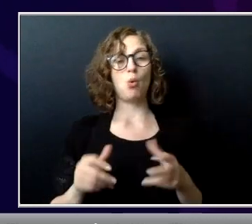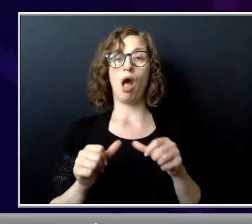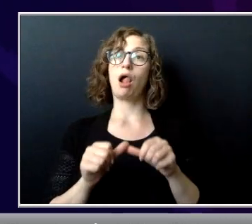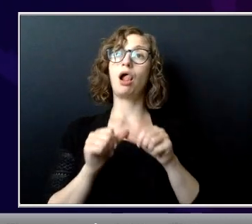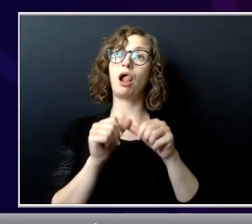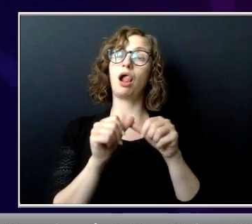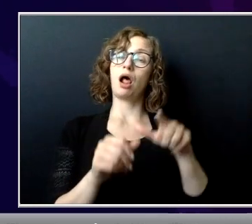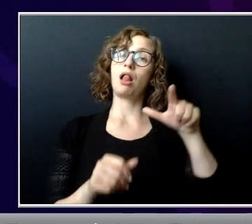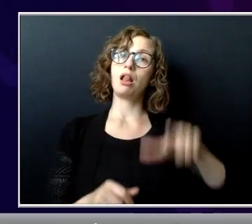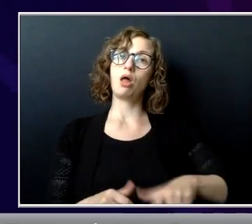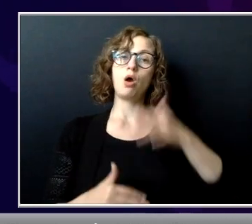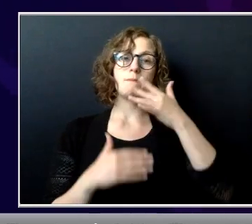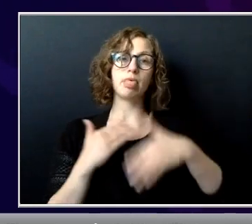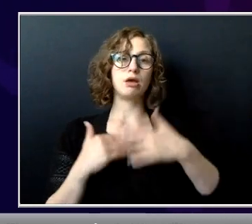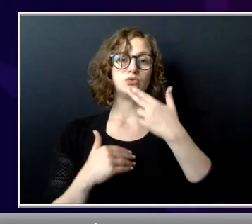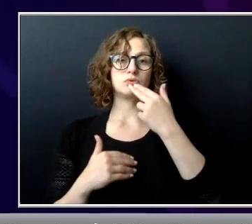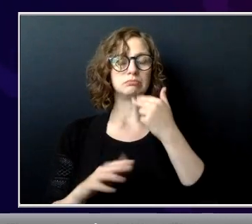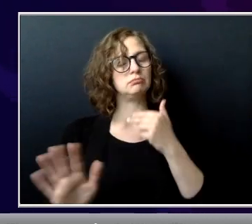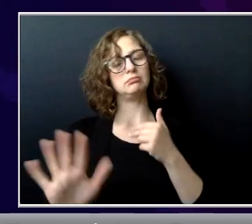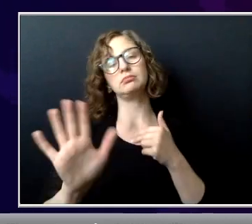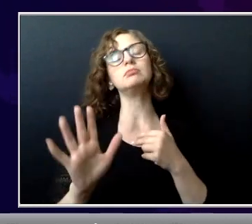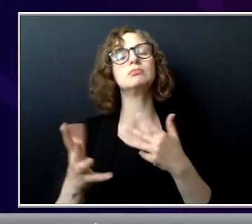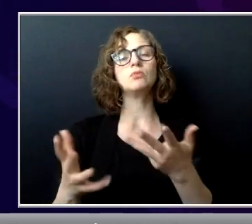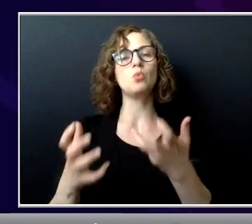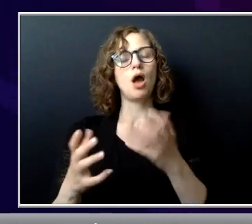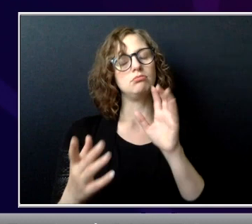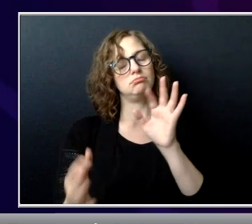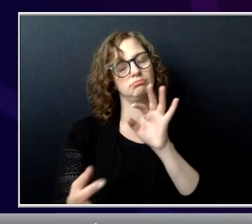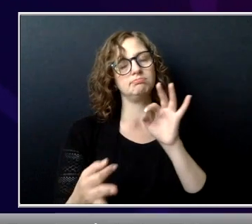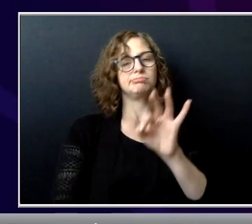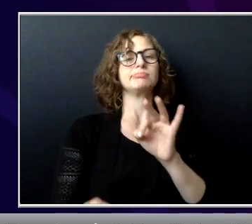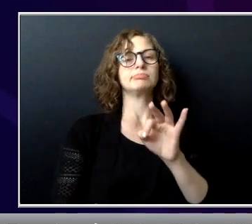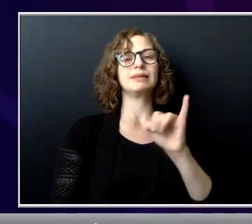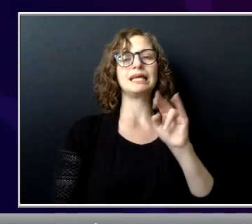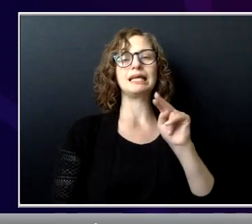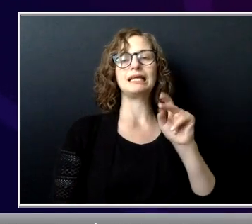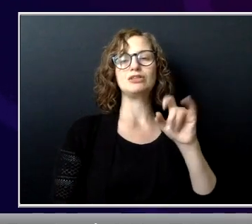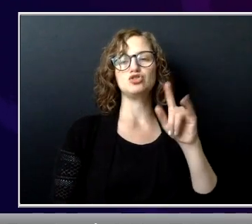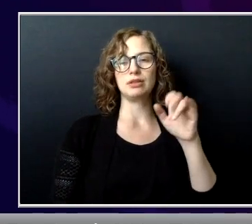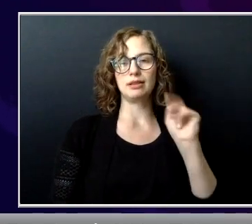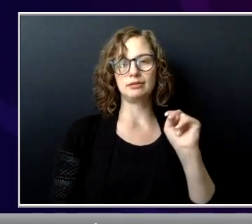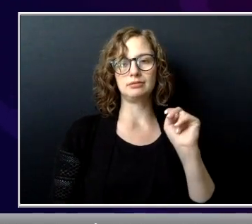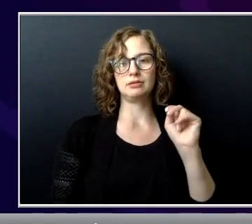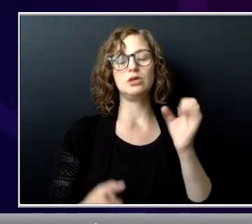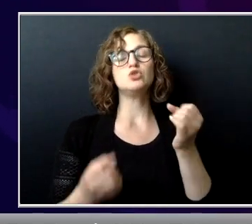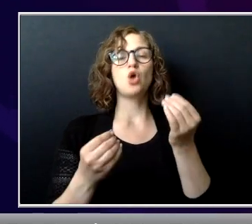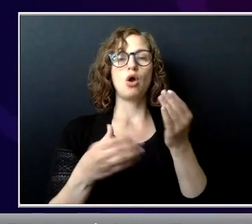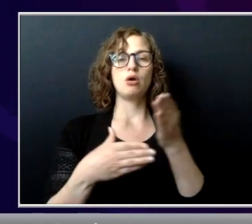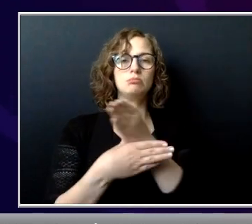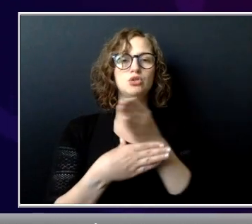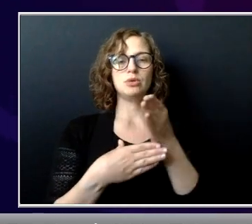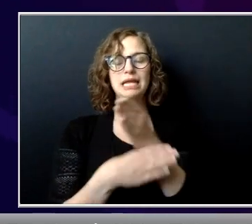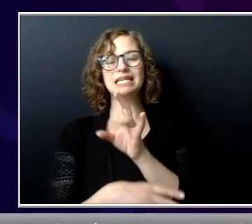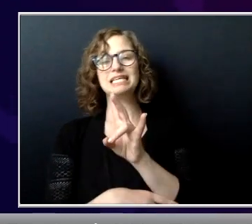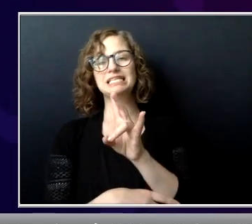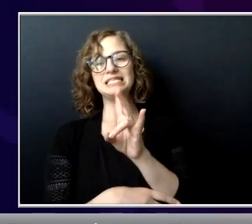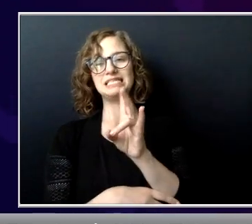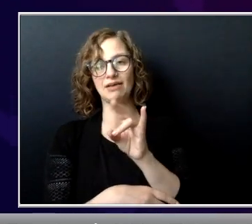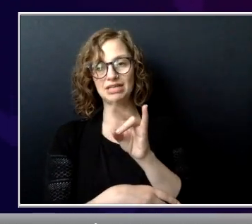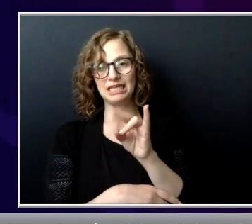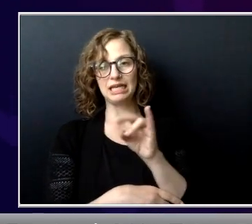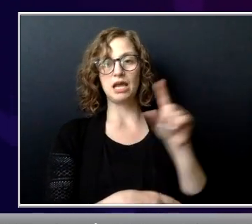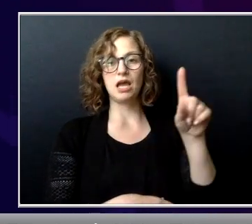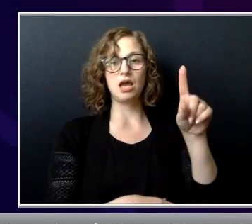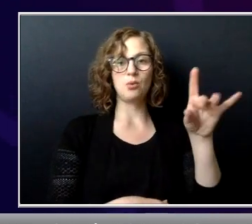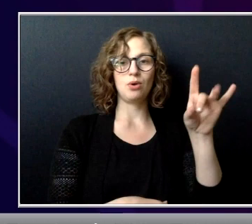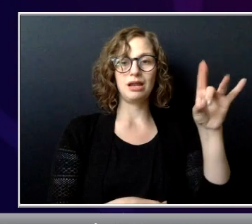our insulin dosing to keep people in the target range between 70 and 180 for as much time as we possibly can. We have